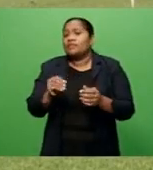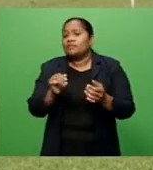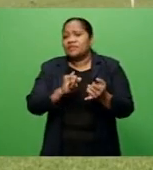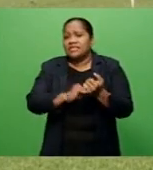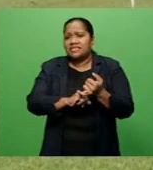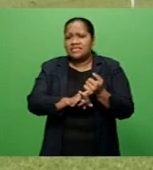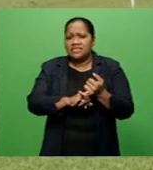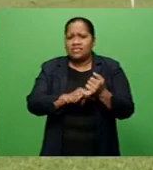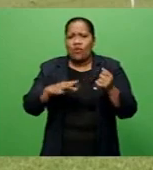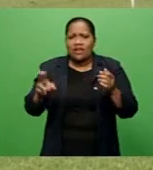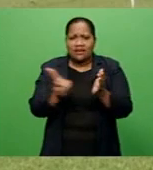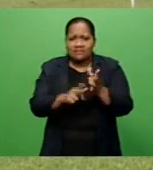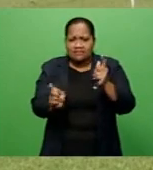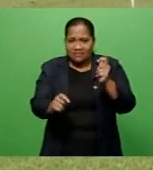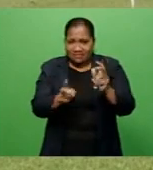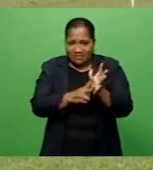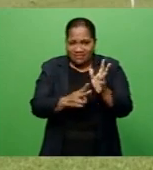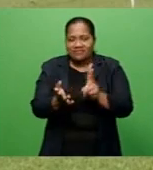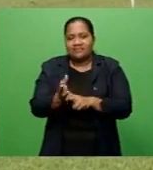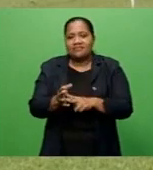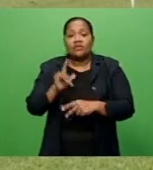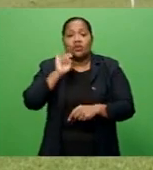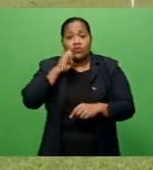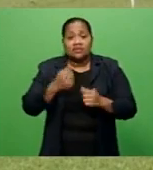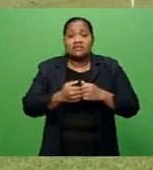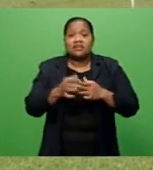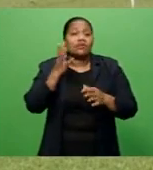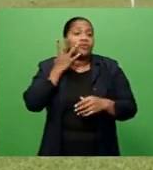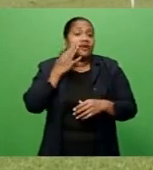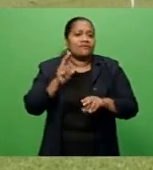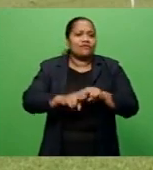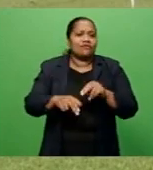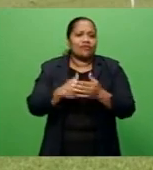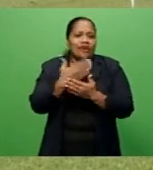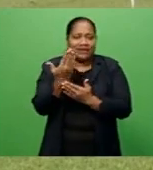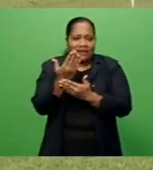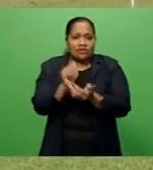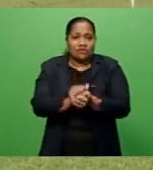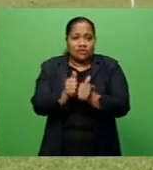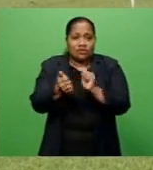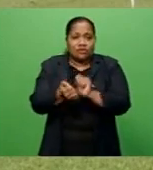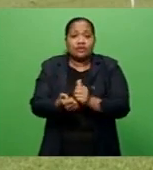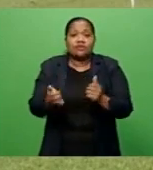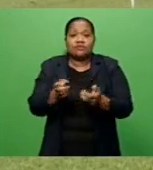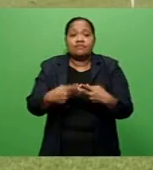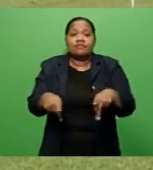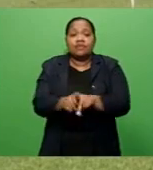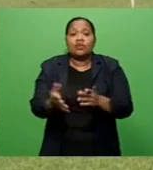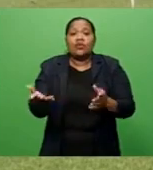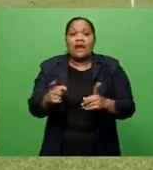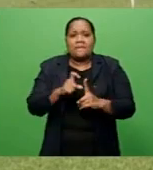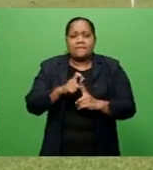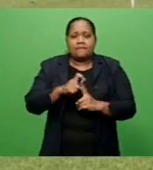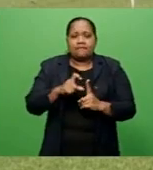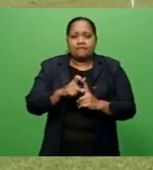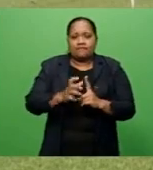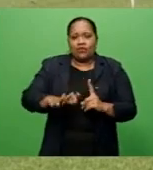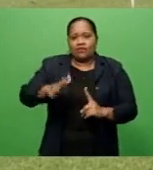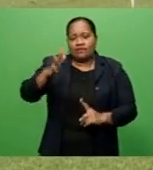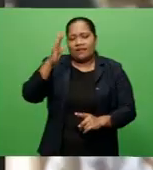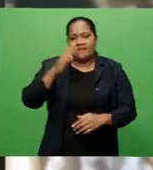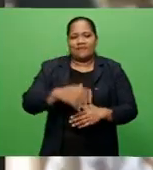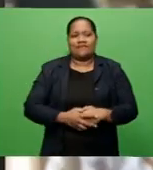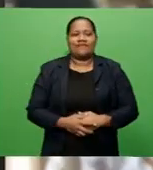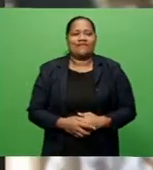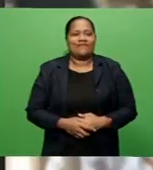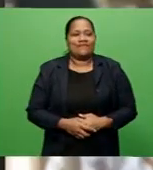The Uprising Sevens tournament will kick off on Friday at the Uprising Sports Complex in Pacific Harbour. Tali Materkula, FBC